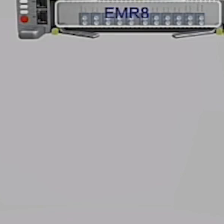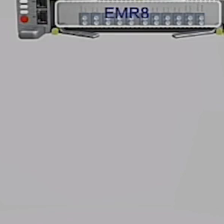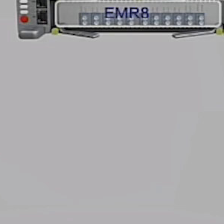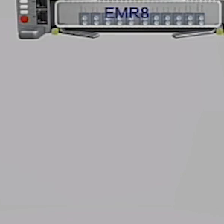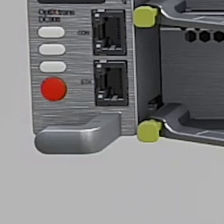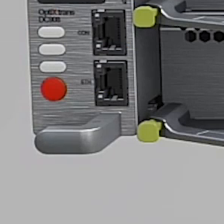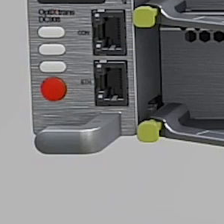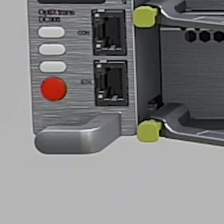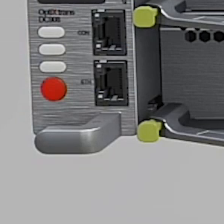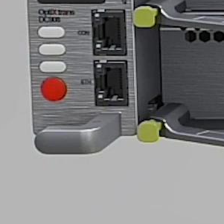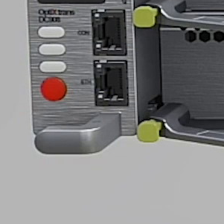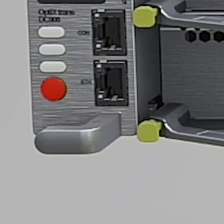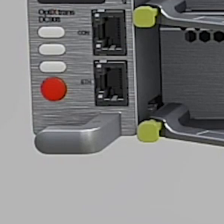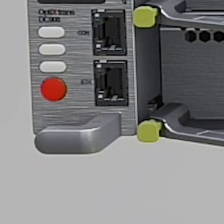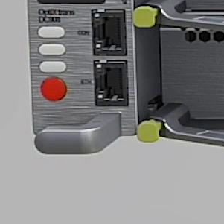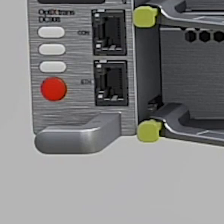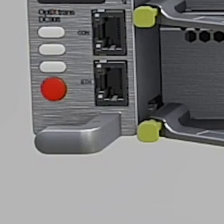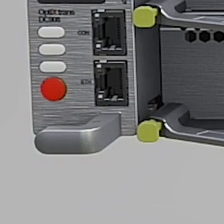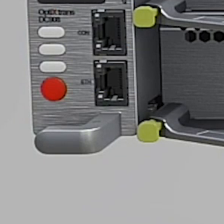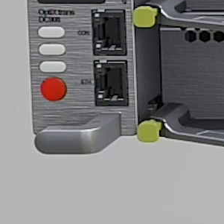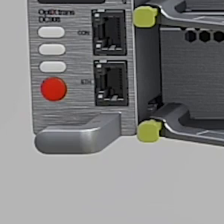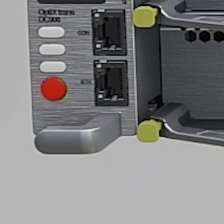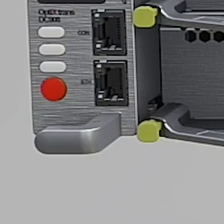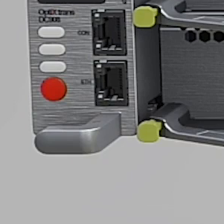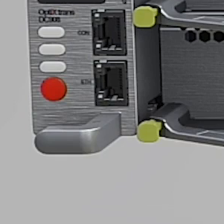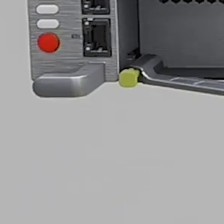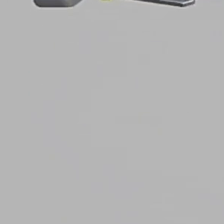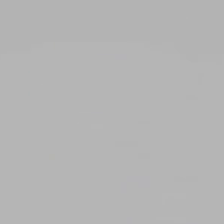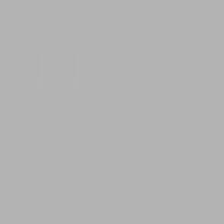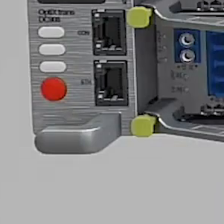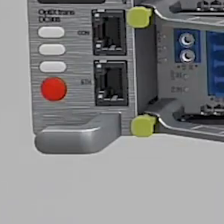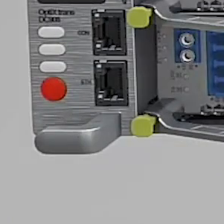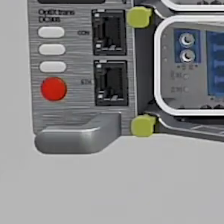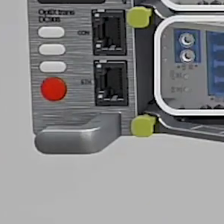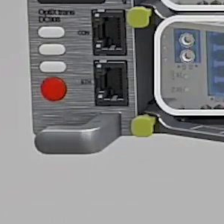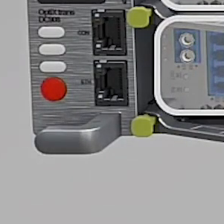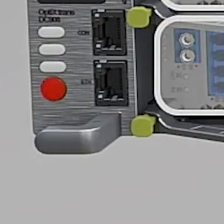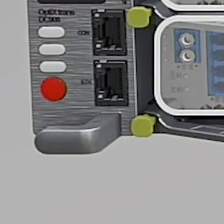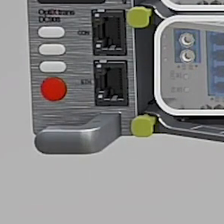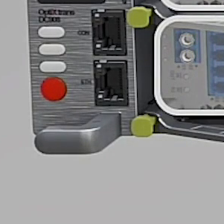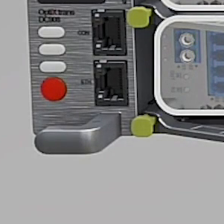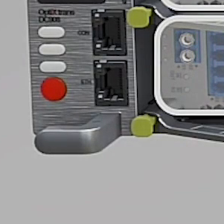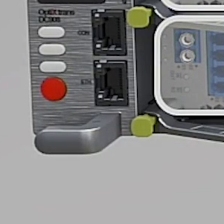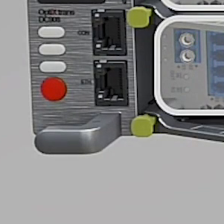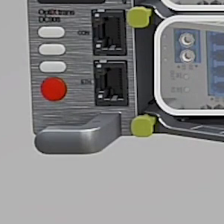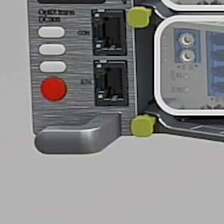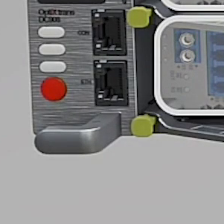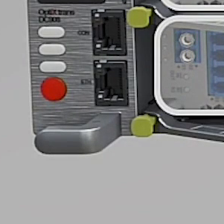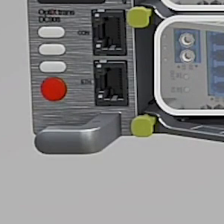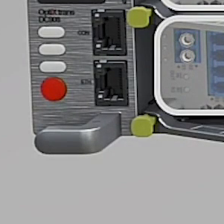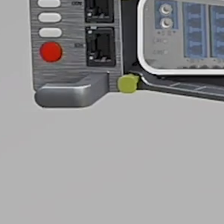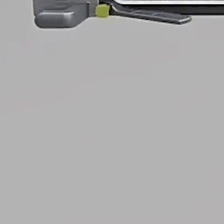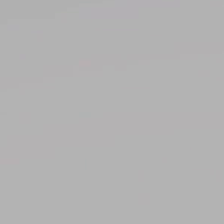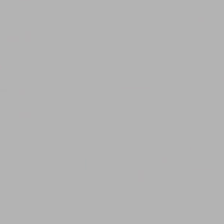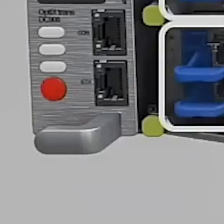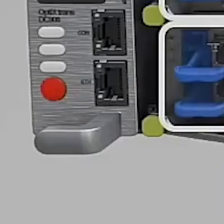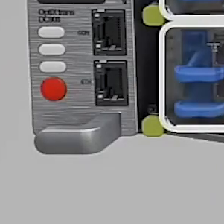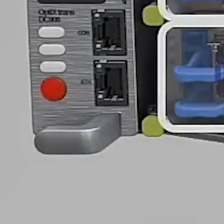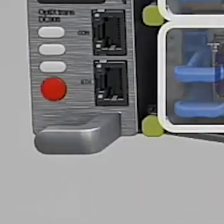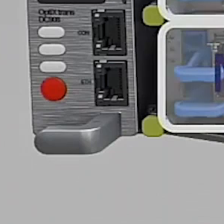and OD, 48 terabit per fiber. 14U 7 subracks support the 80